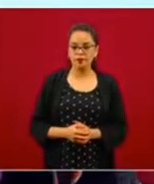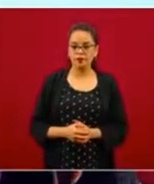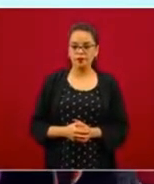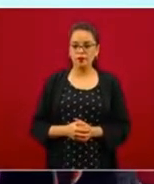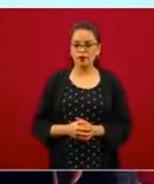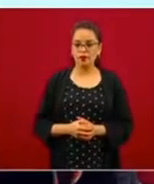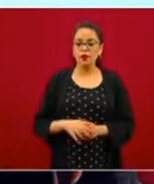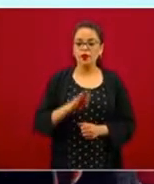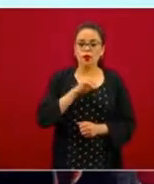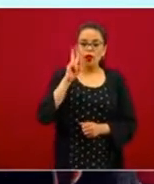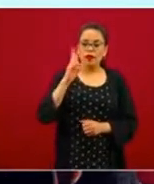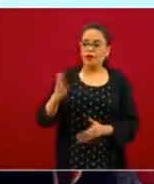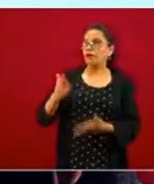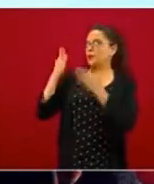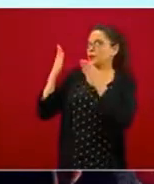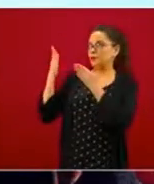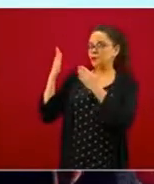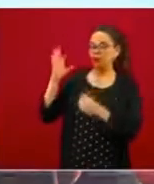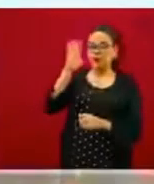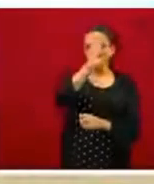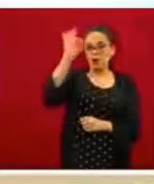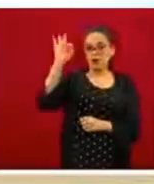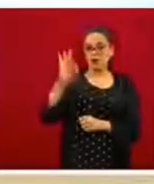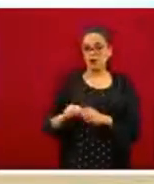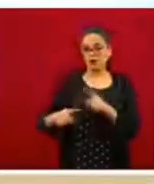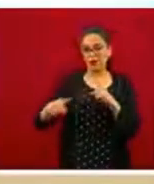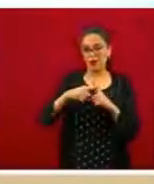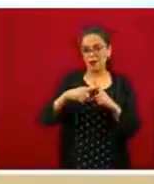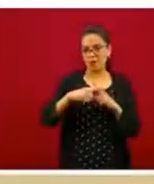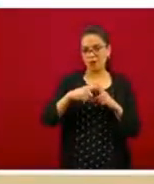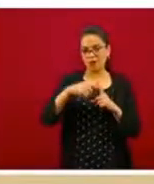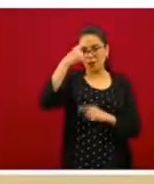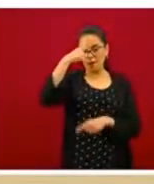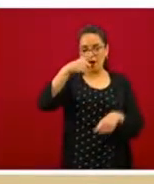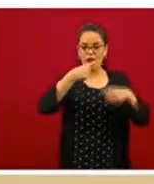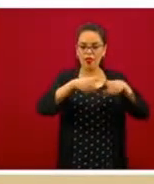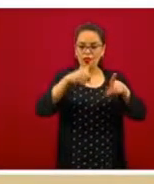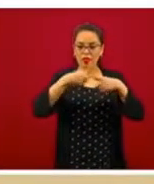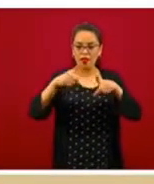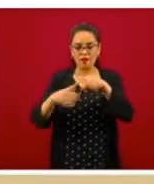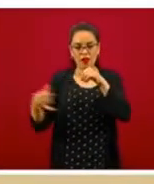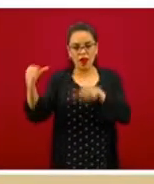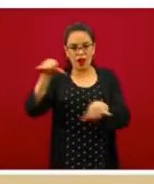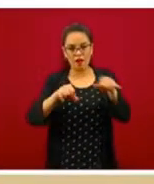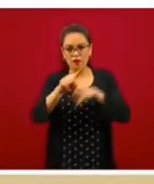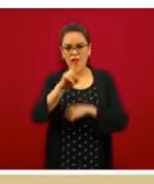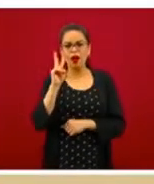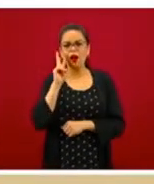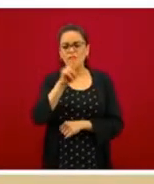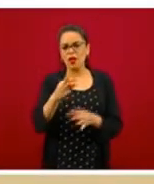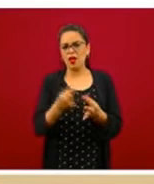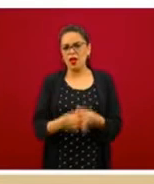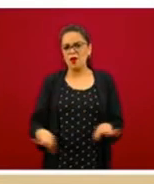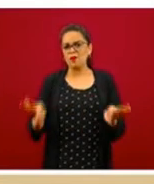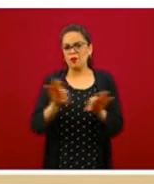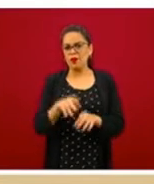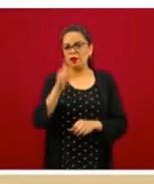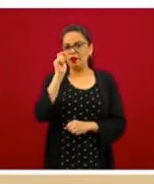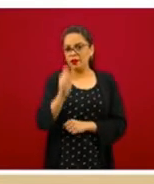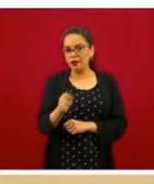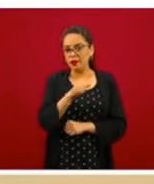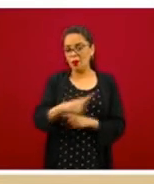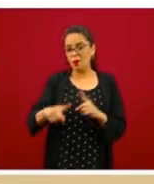And whenever we can guarantee that there is not a second wave, then we'll be analyzing softer